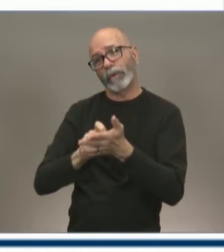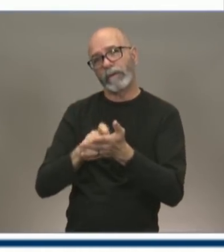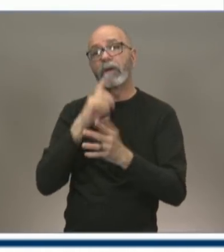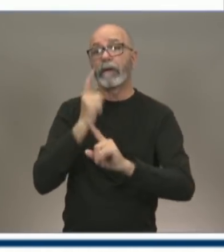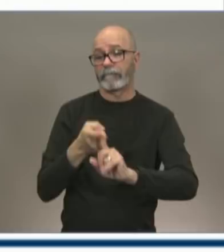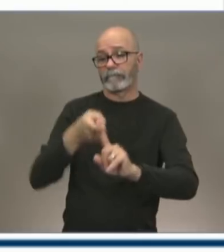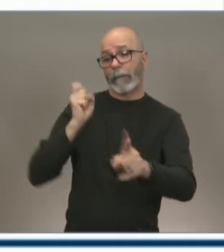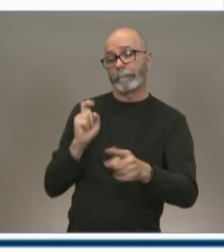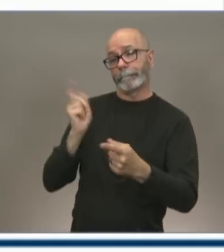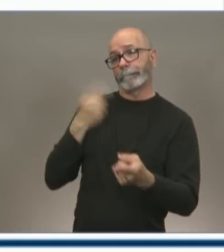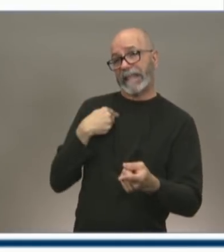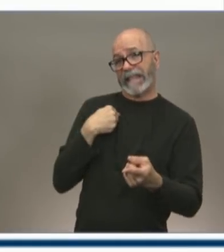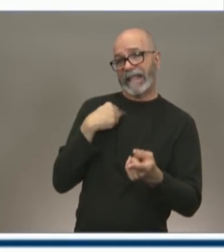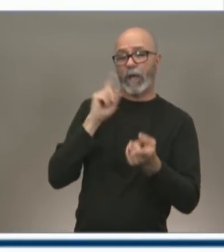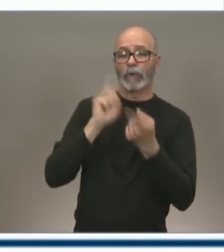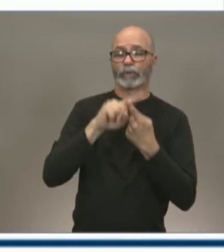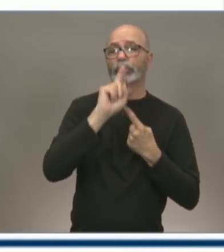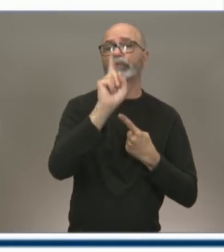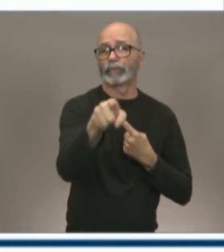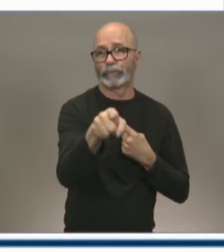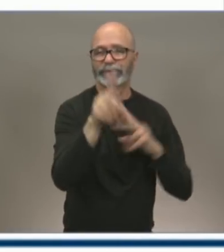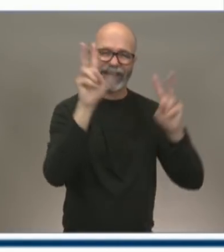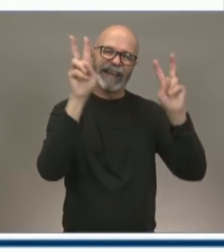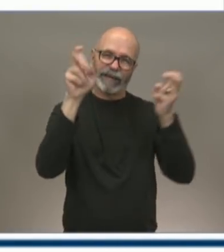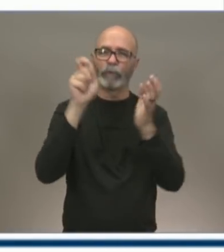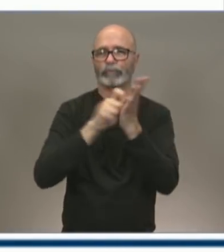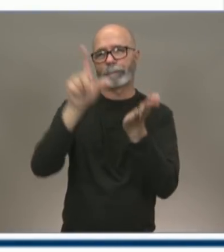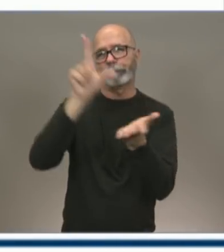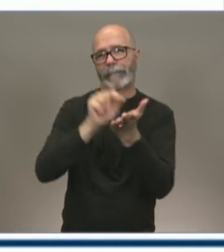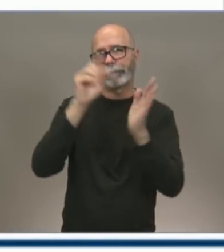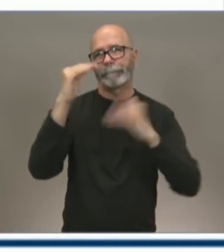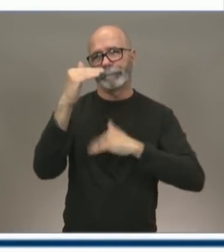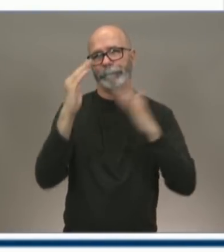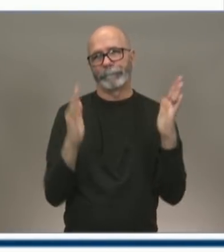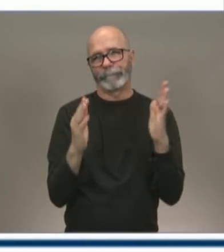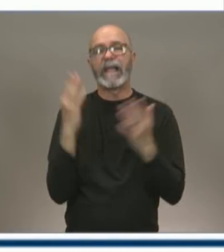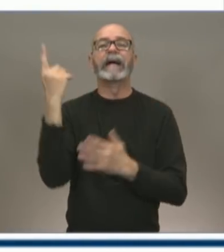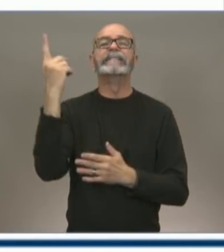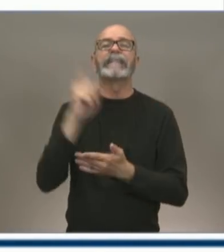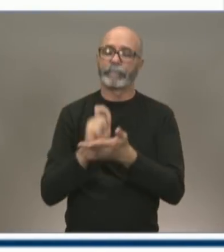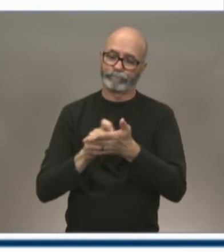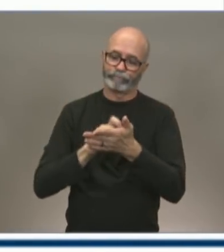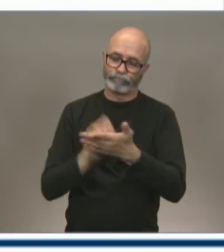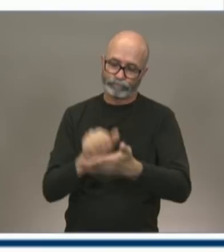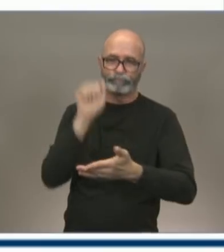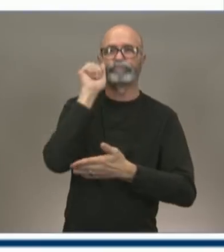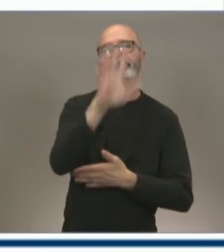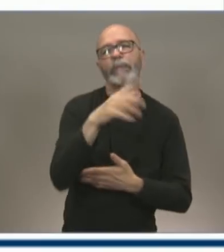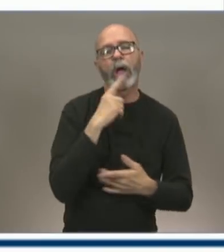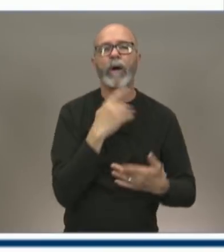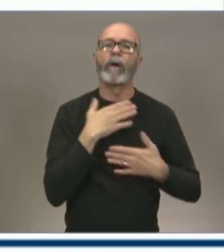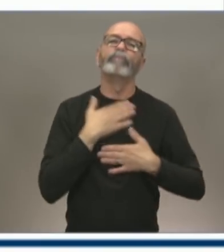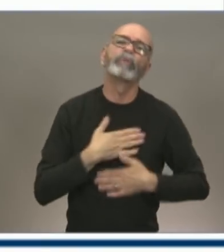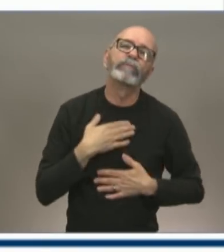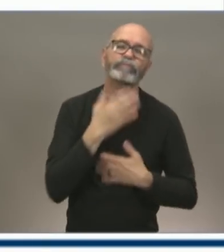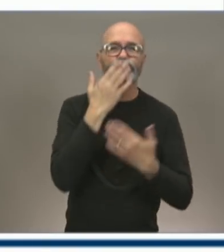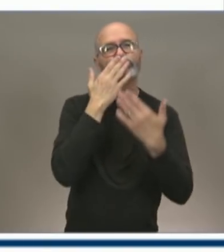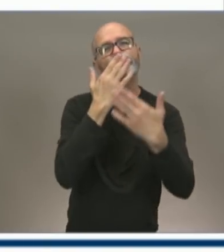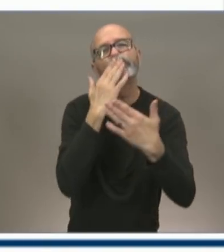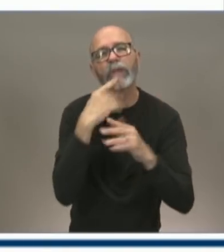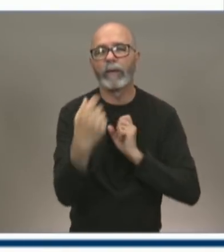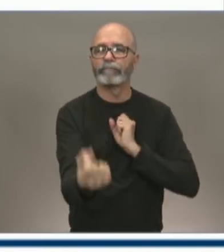initiative invites people to send a note of appreciation to someone in their community, someone they know well or a member of the community they haven't even met